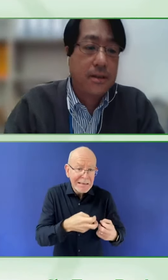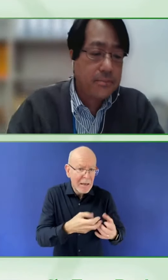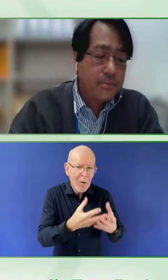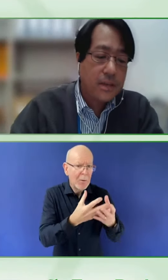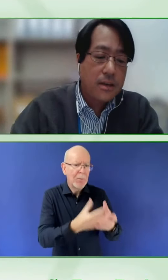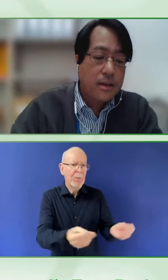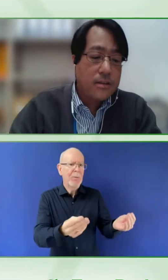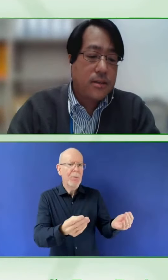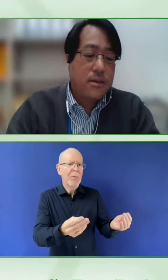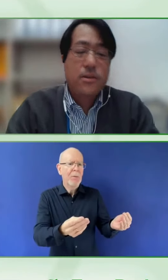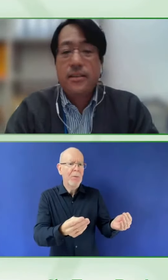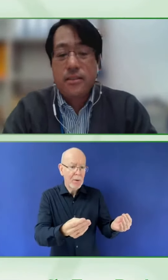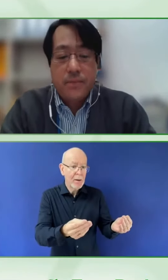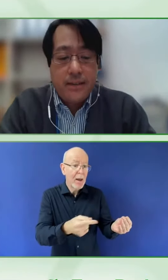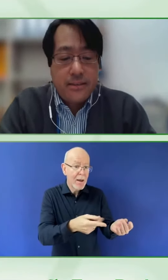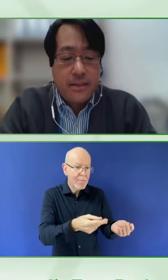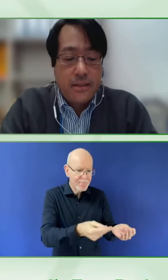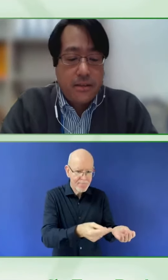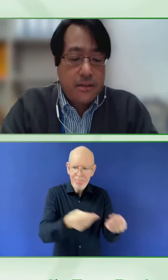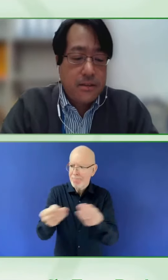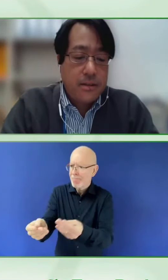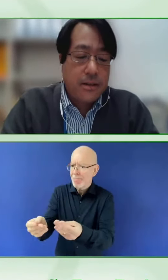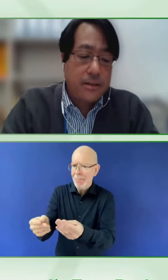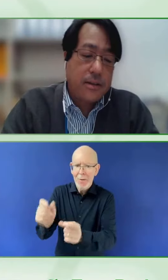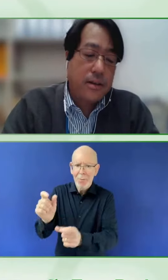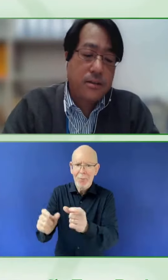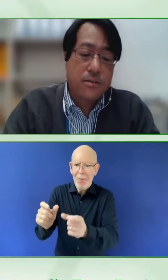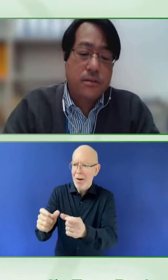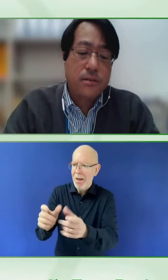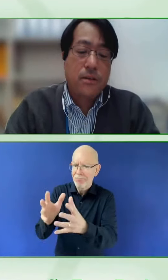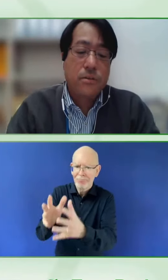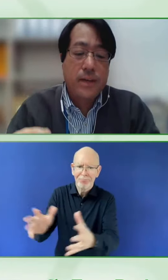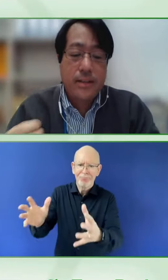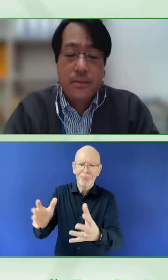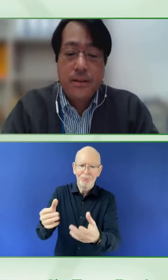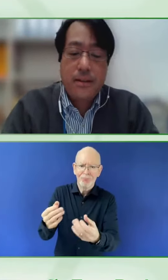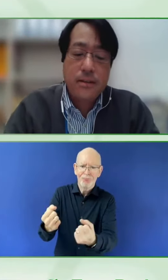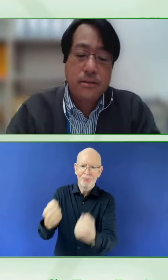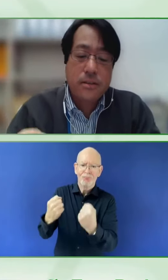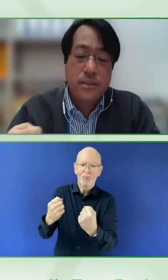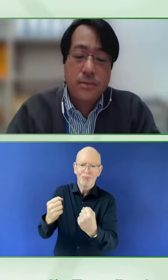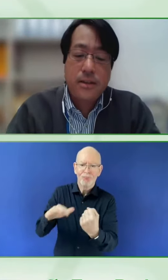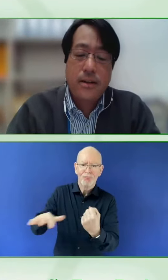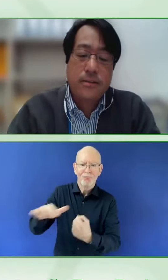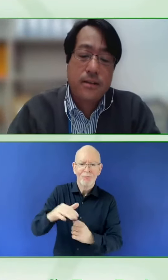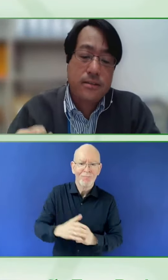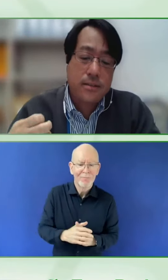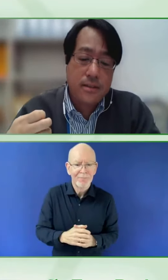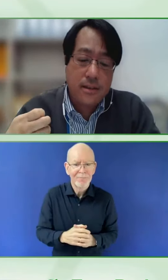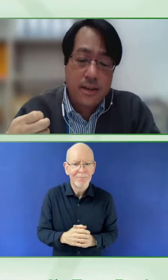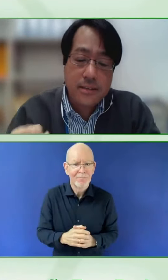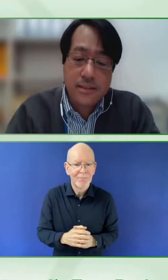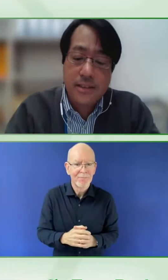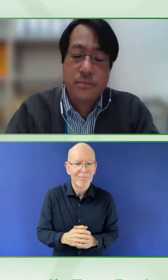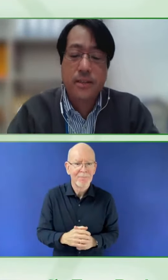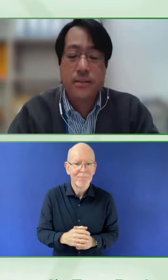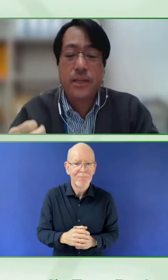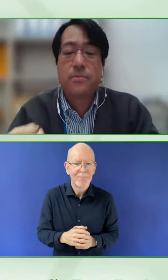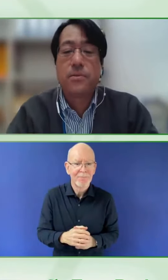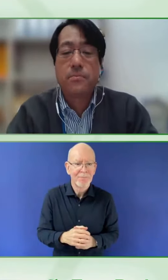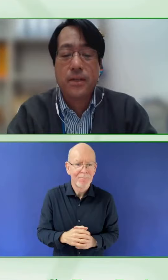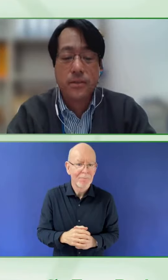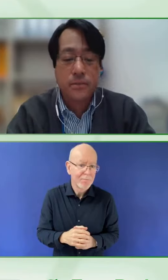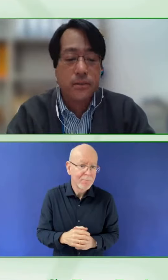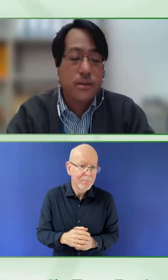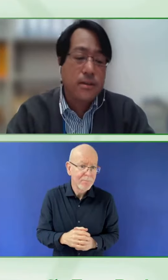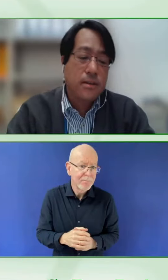Okay. The organizers made the entire hackathon informative, inclusive, and accessible as much